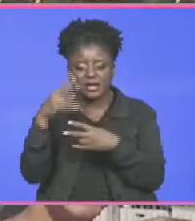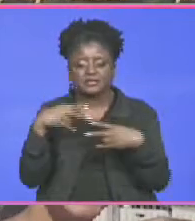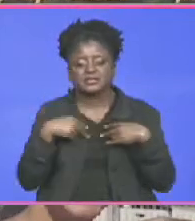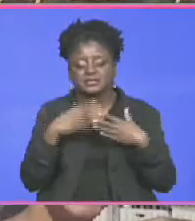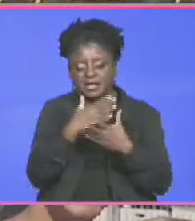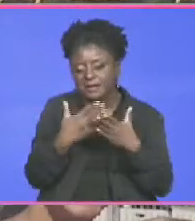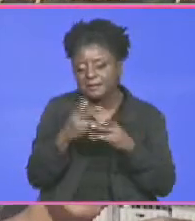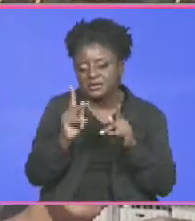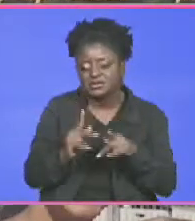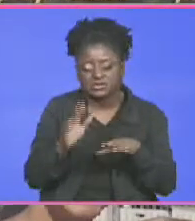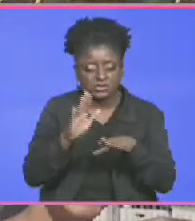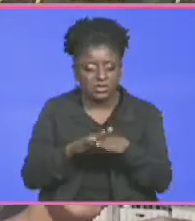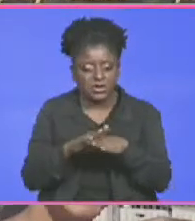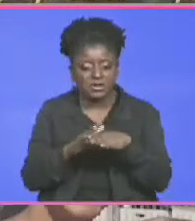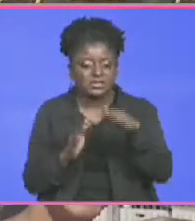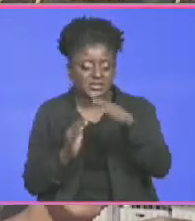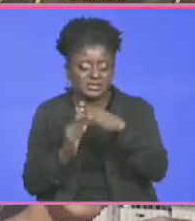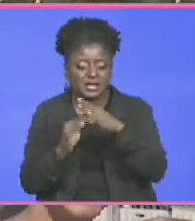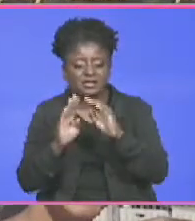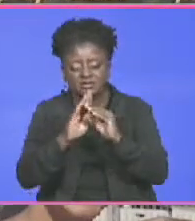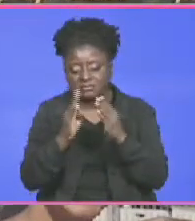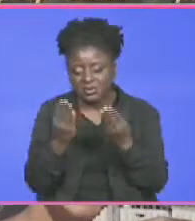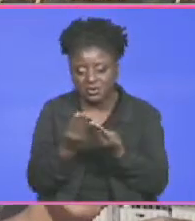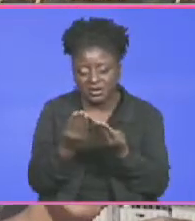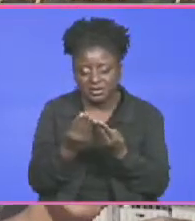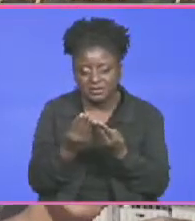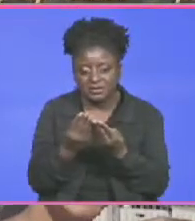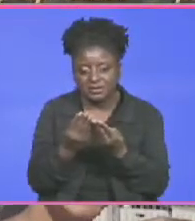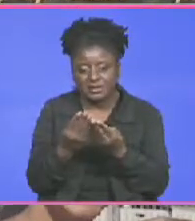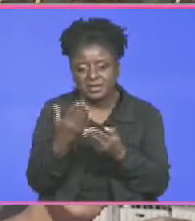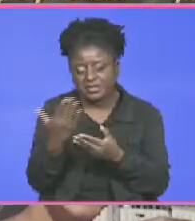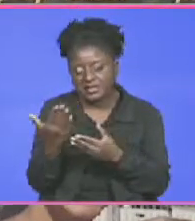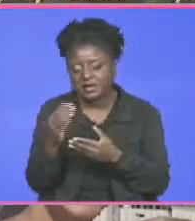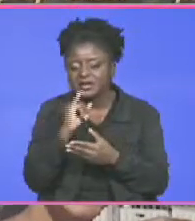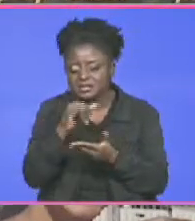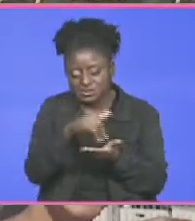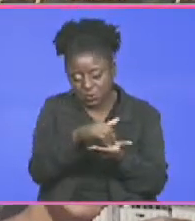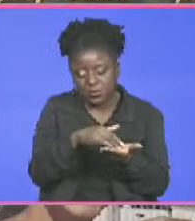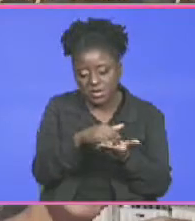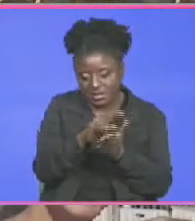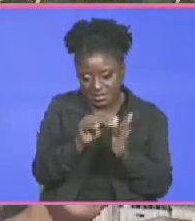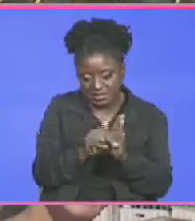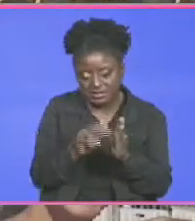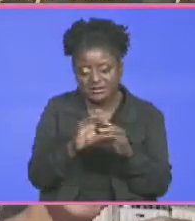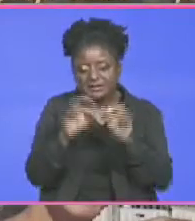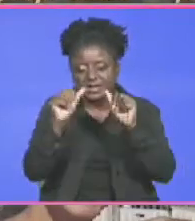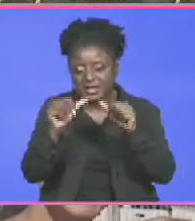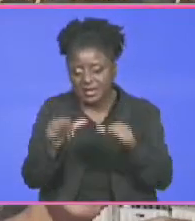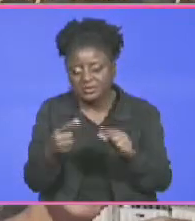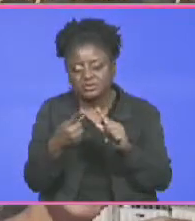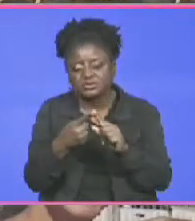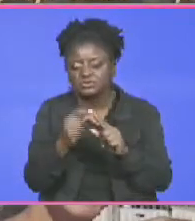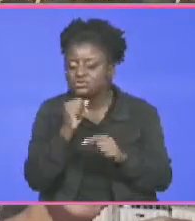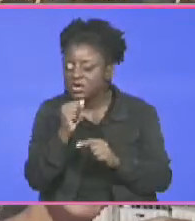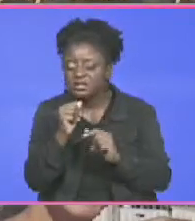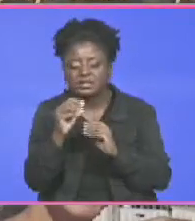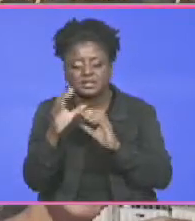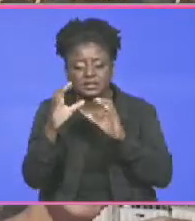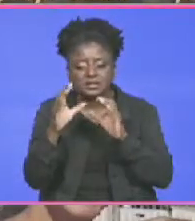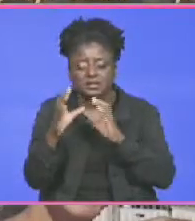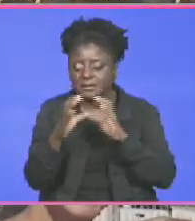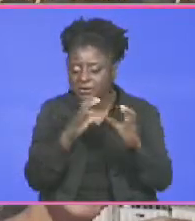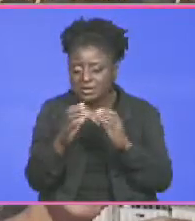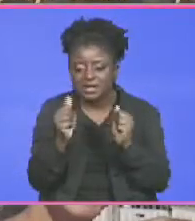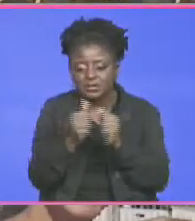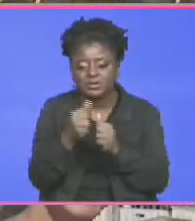all federations cannot be represented on the executive board, and so therein lies a weakness of being able to not communicate what is happening or what